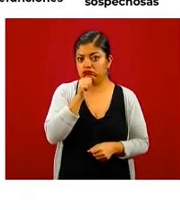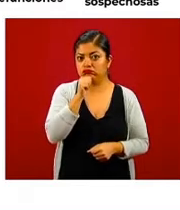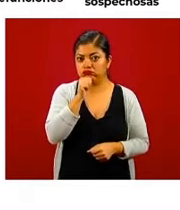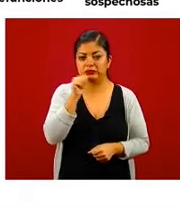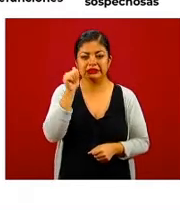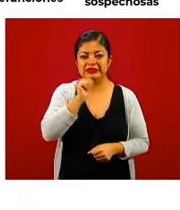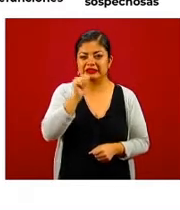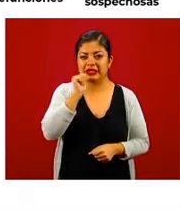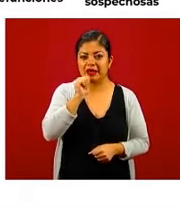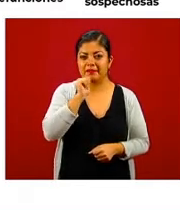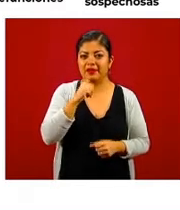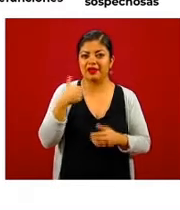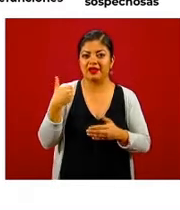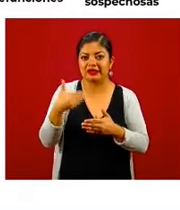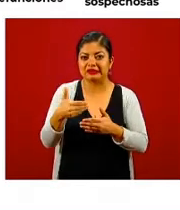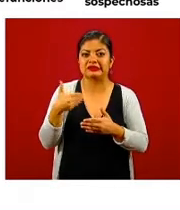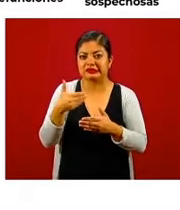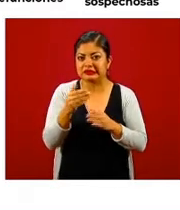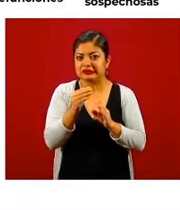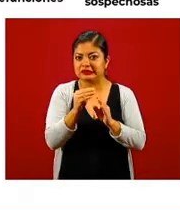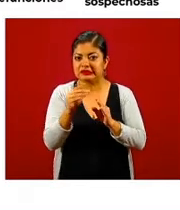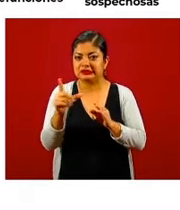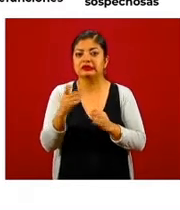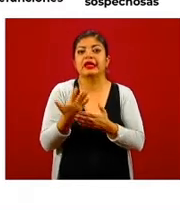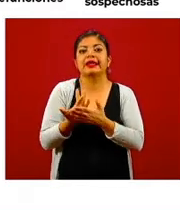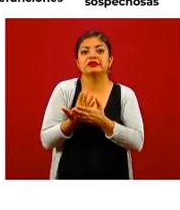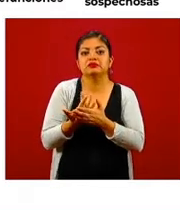not yet confirmed to be COVID.